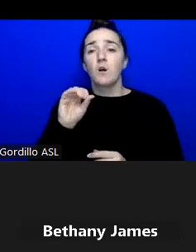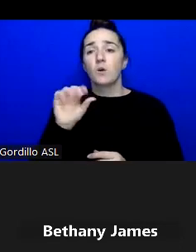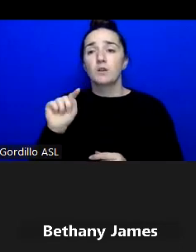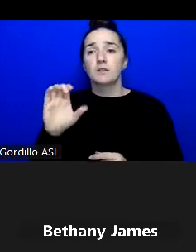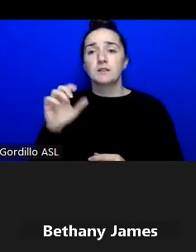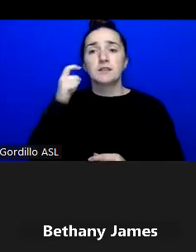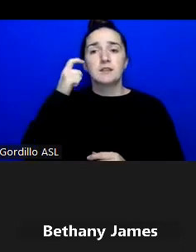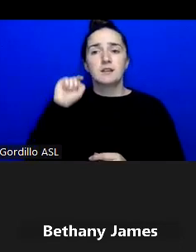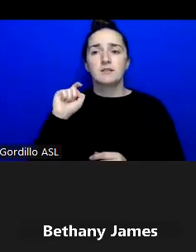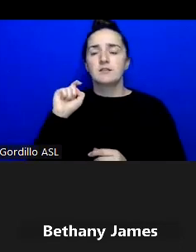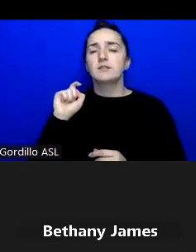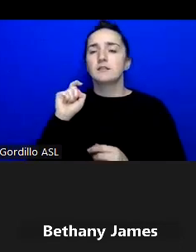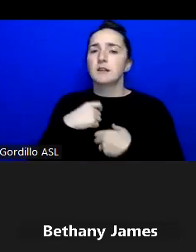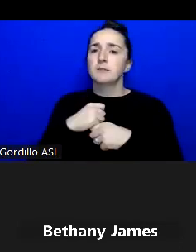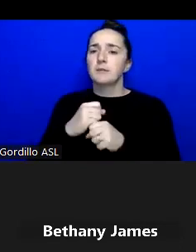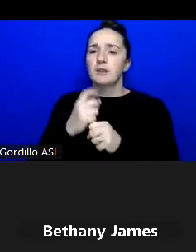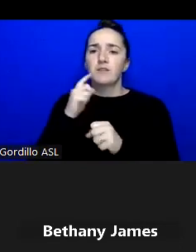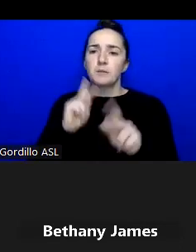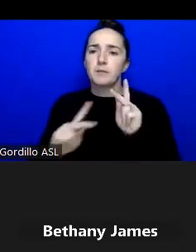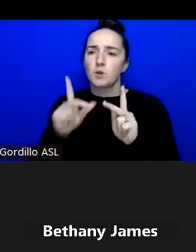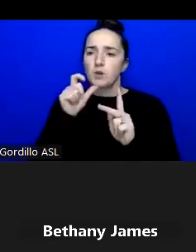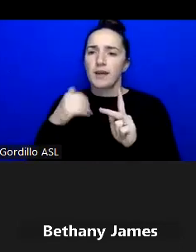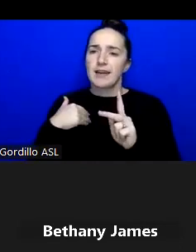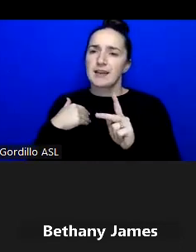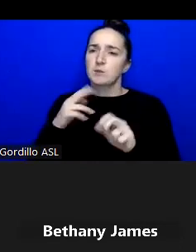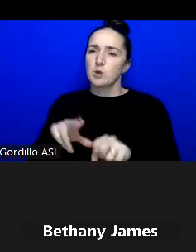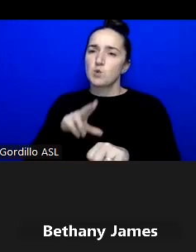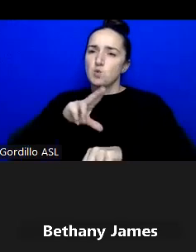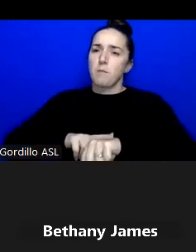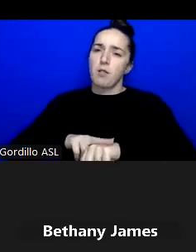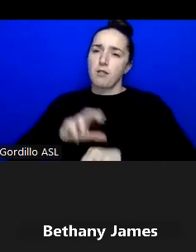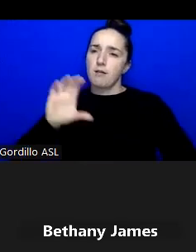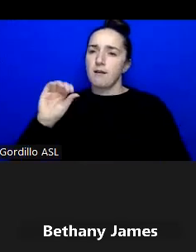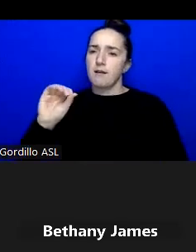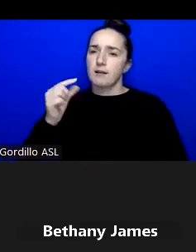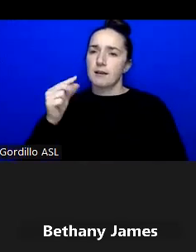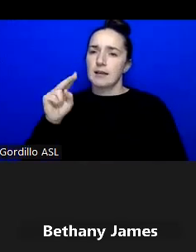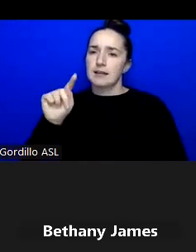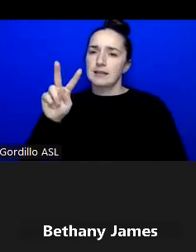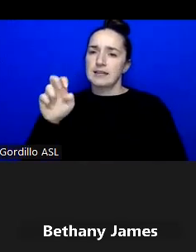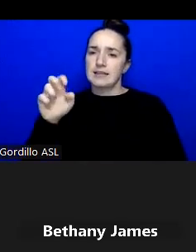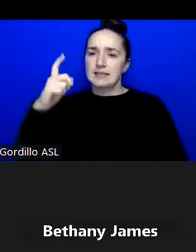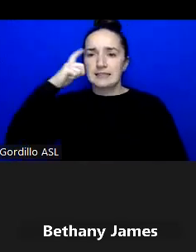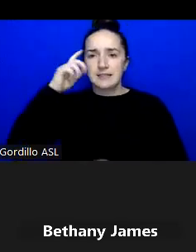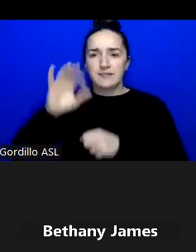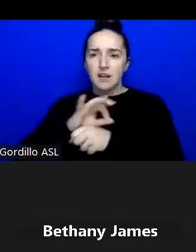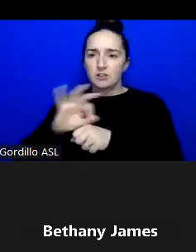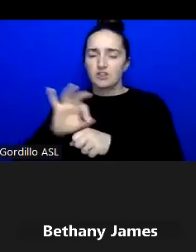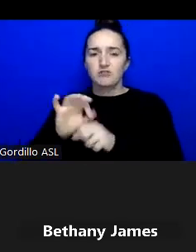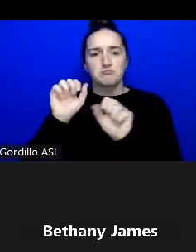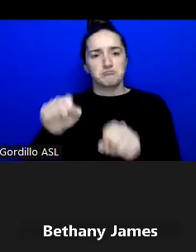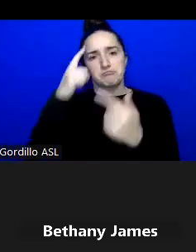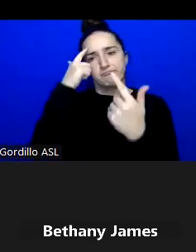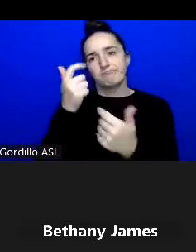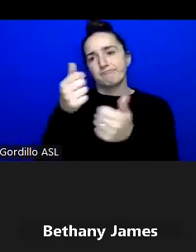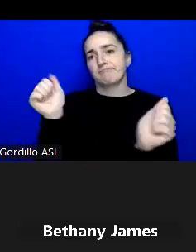relatively normal cognitive functioning. They're able to make these decisions for themselves. We're not worried about the ability